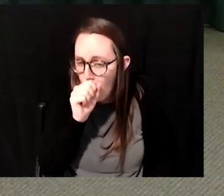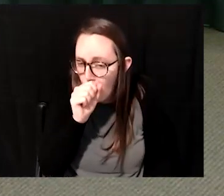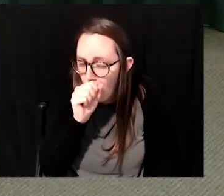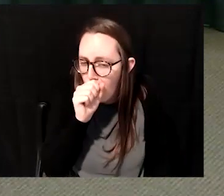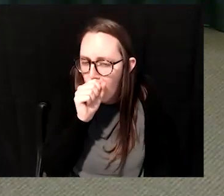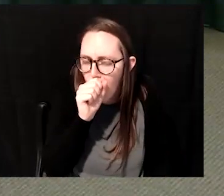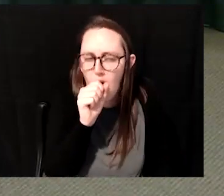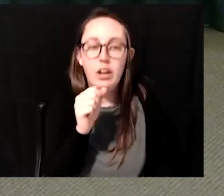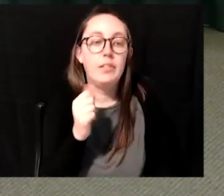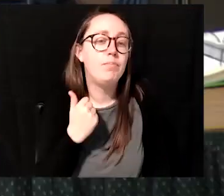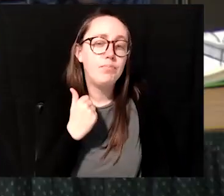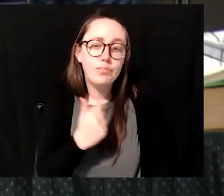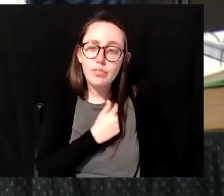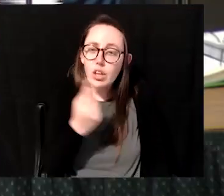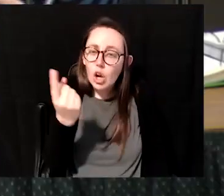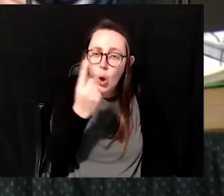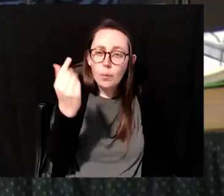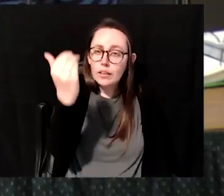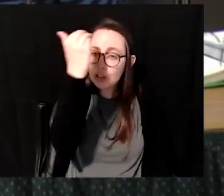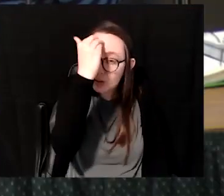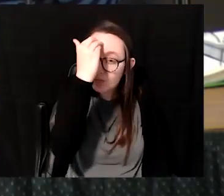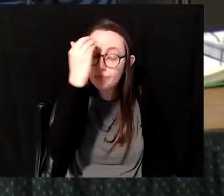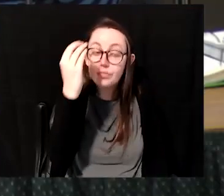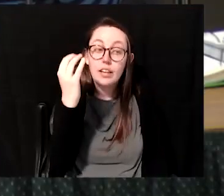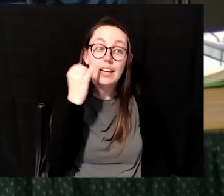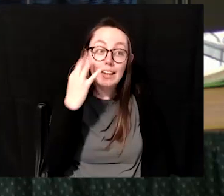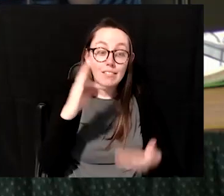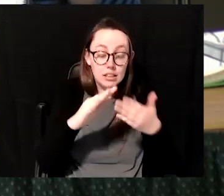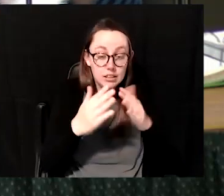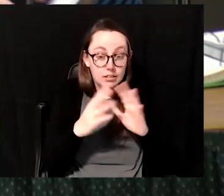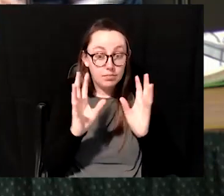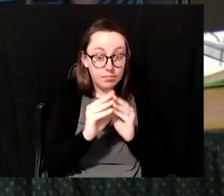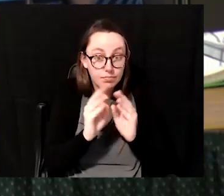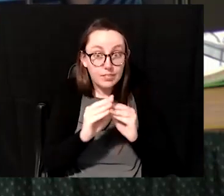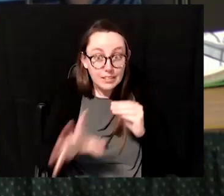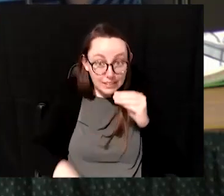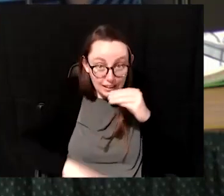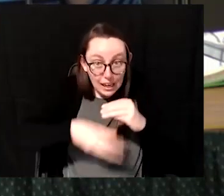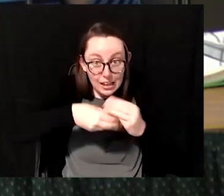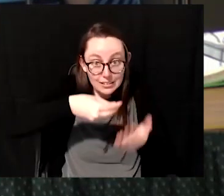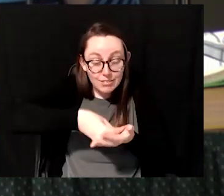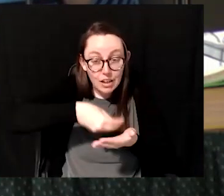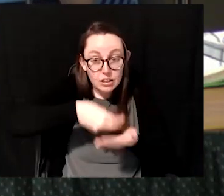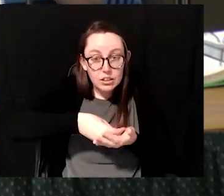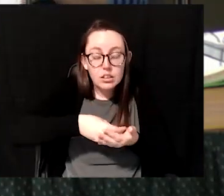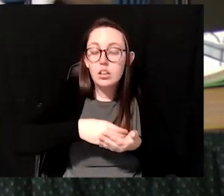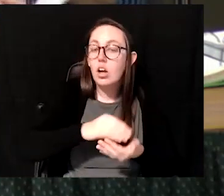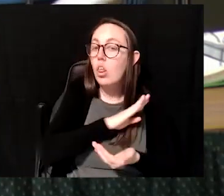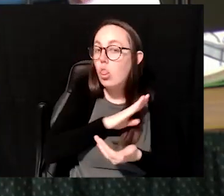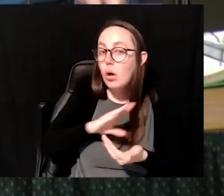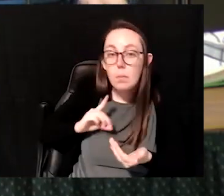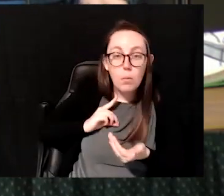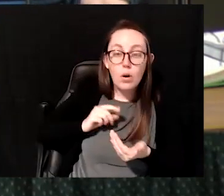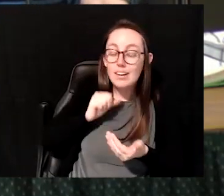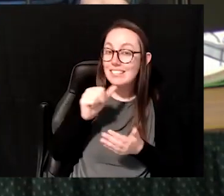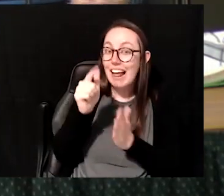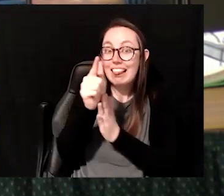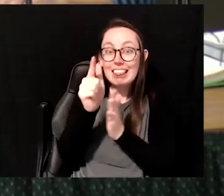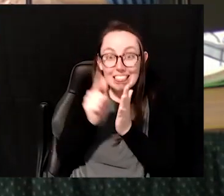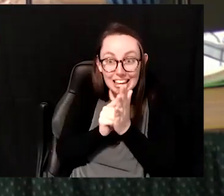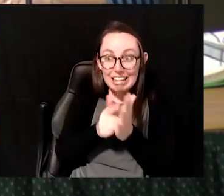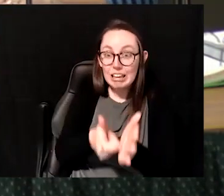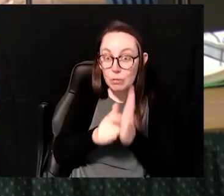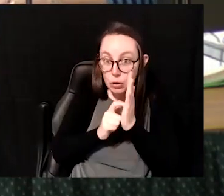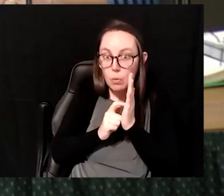and specifies a purpose for that it's not legally obligated the board is not legally obligated to use those funds for